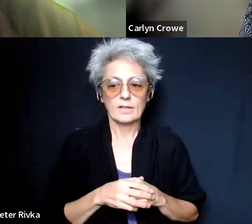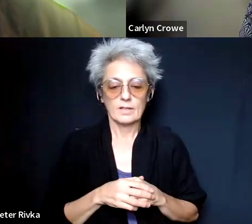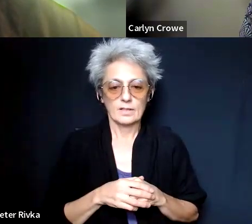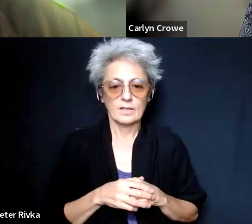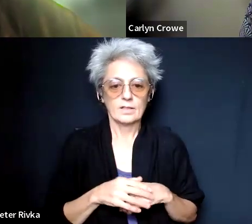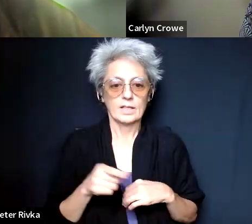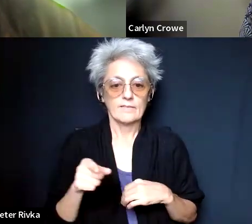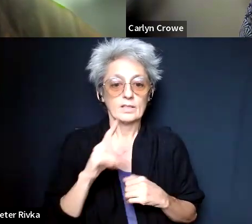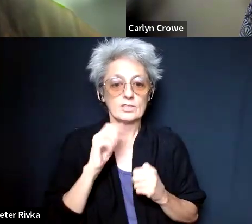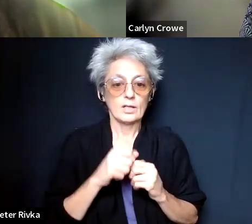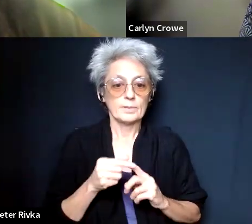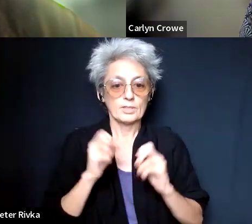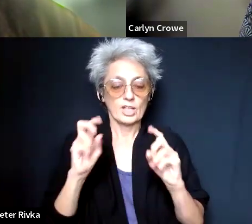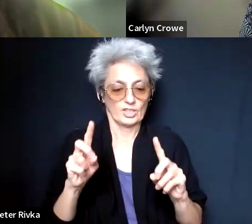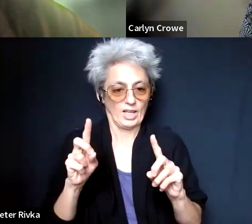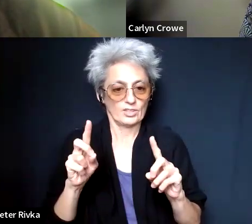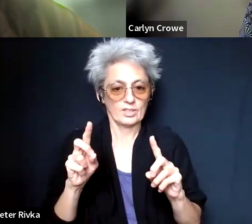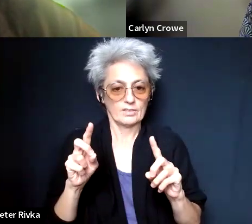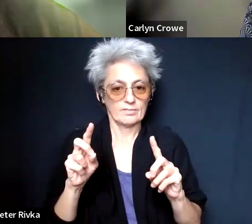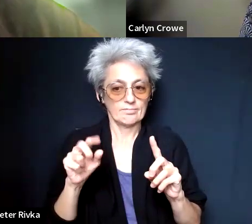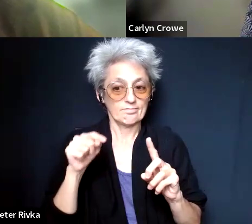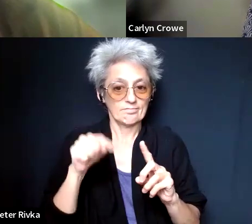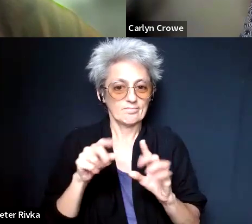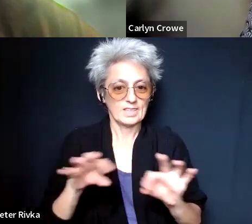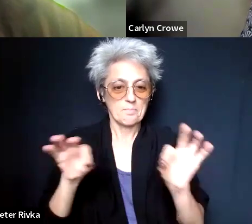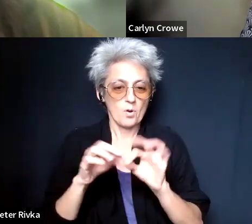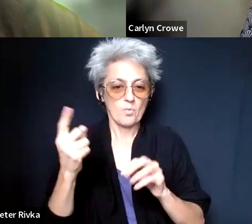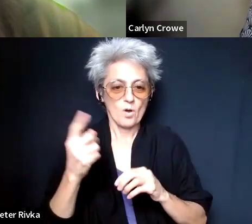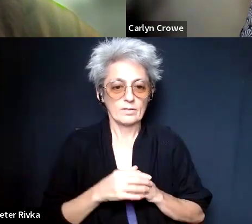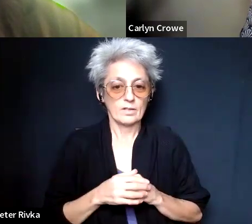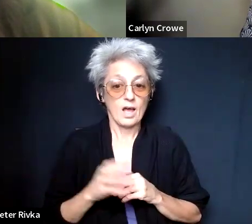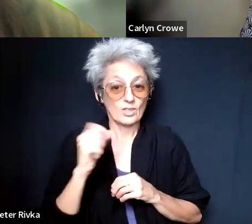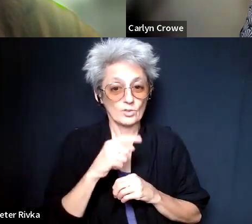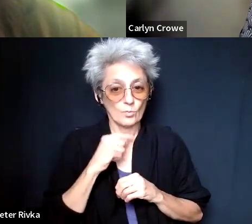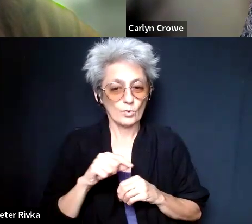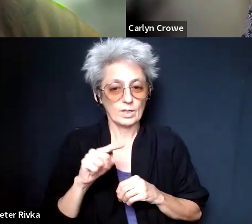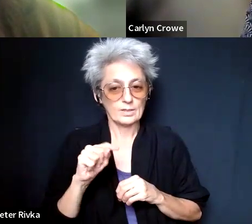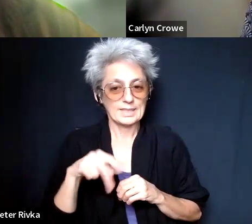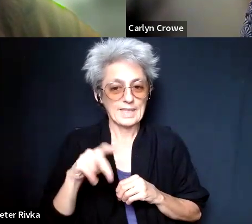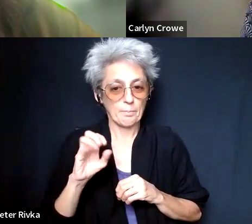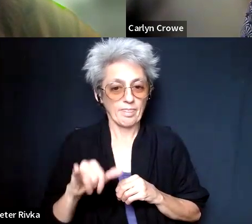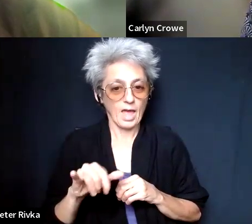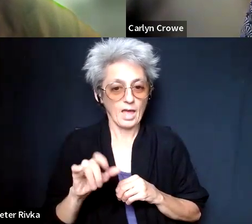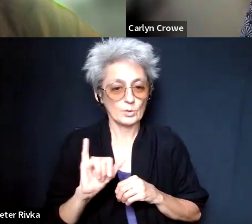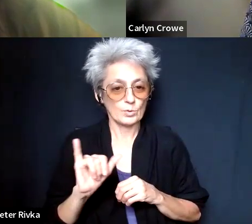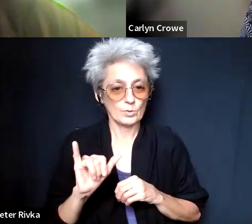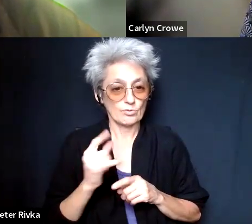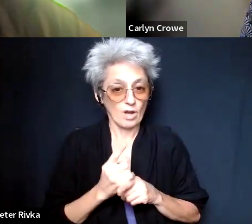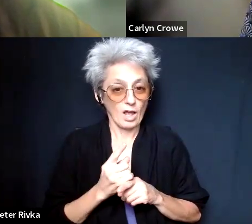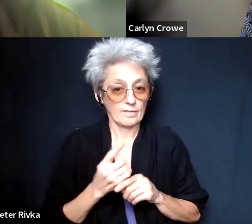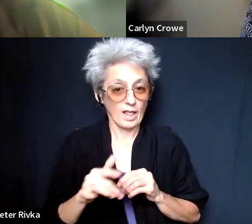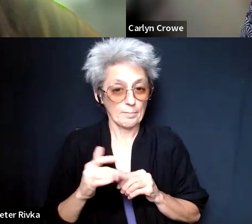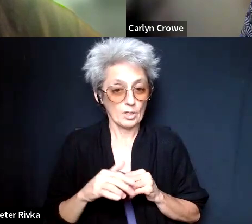special education, that might be an important one. Assuming that will also be taped, Carlin, and available?